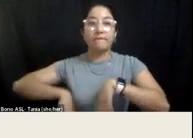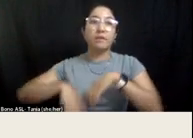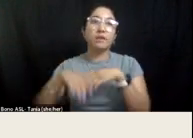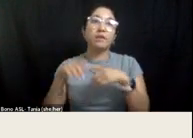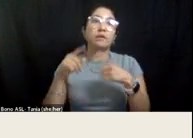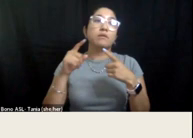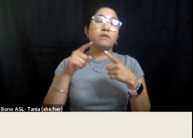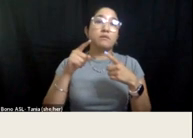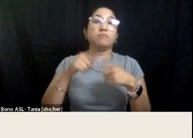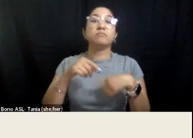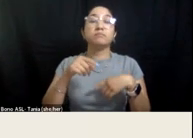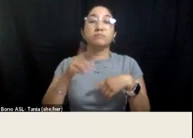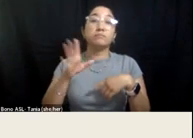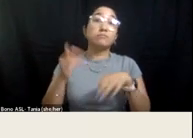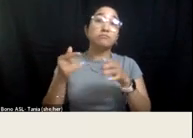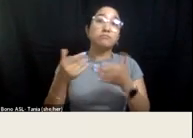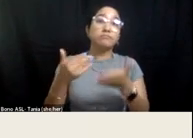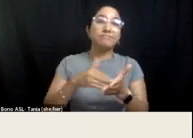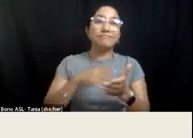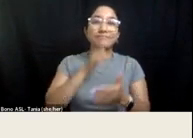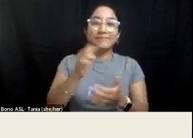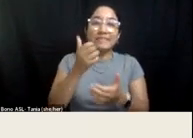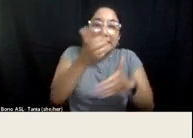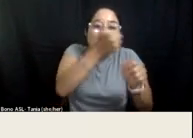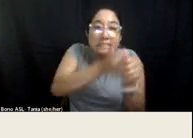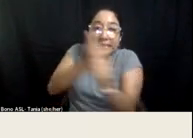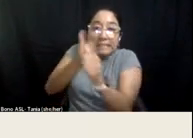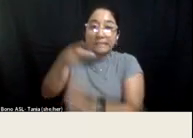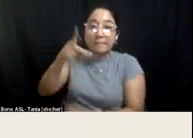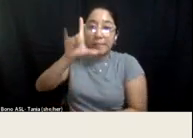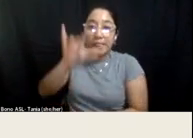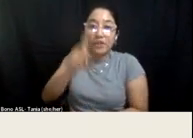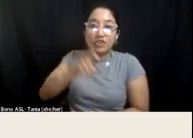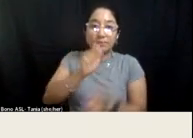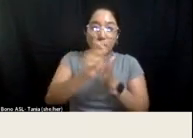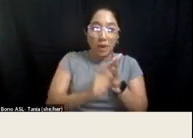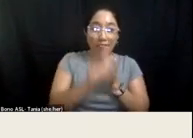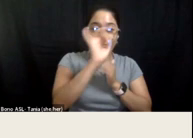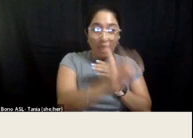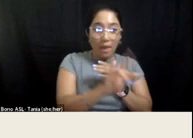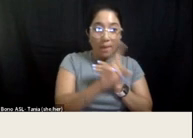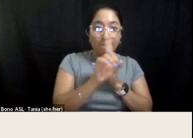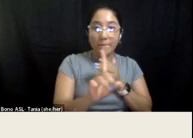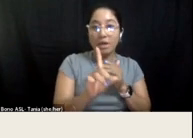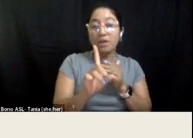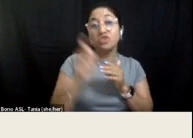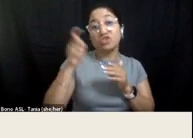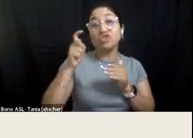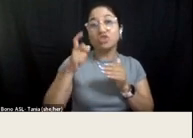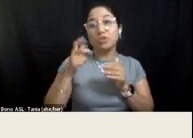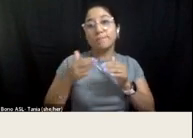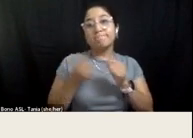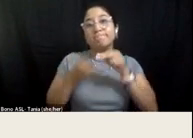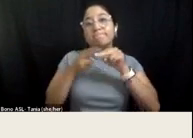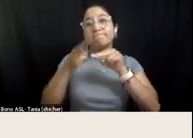going to write. Again, I will play keep track of time. This way. I think don't worry very about warm. That. I do think and more plays. Please take as much of the time as you can. And if you're